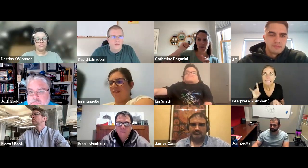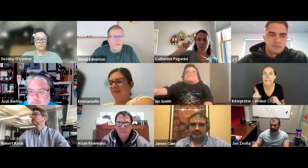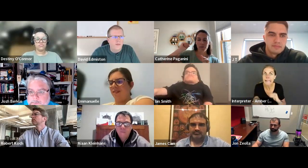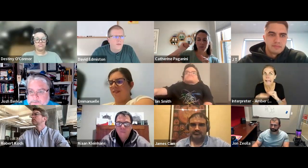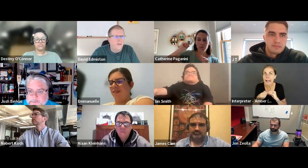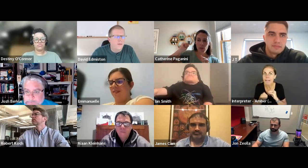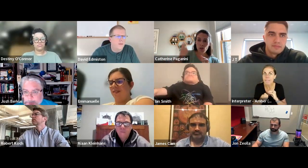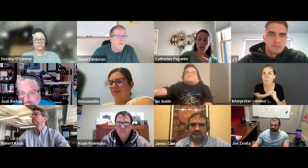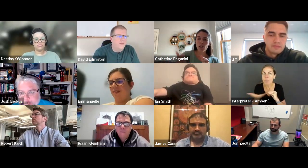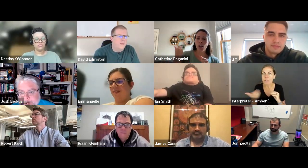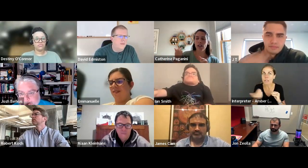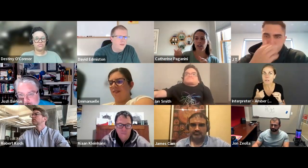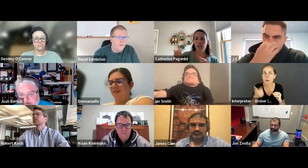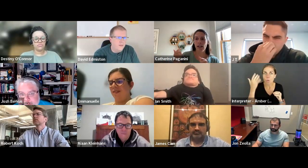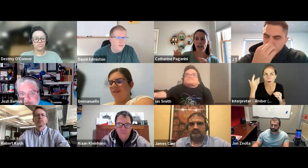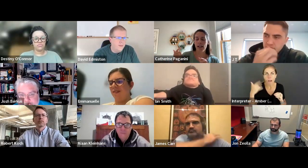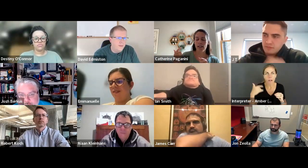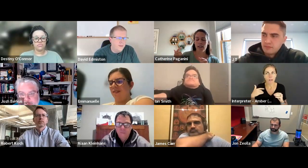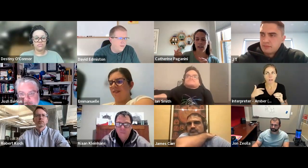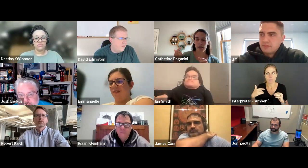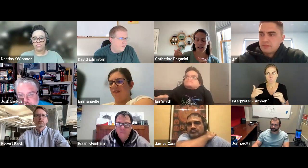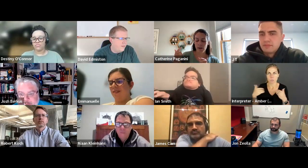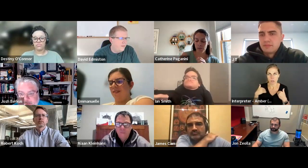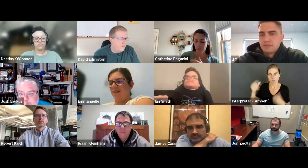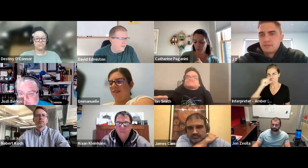the Google Doc and